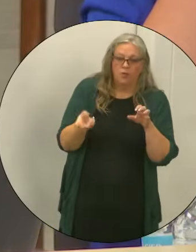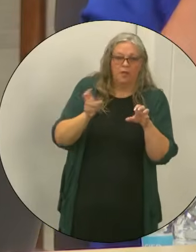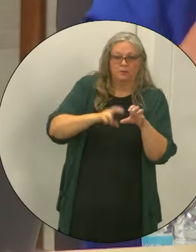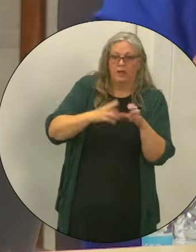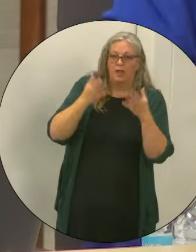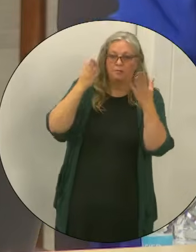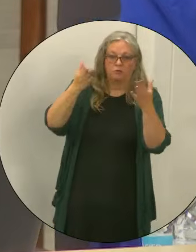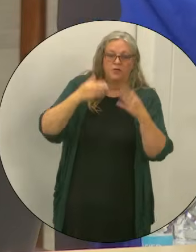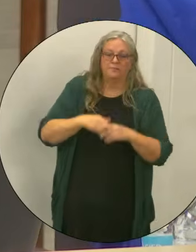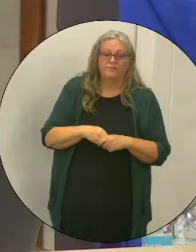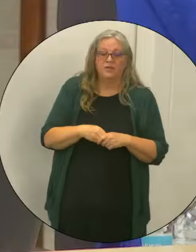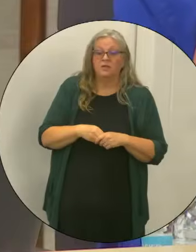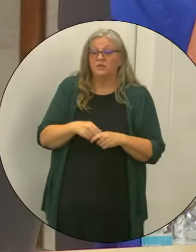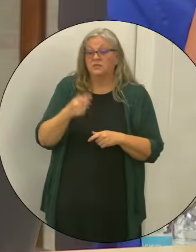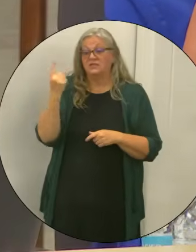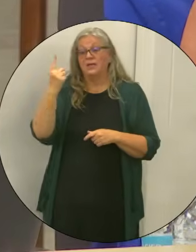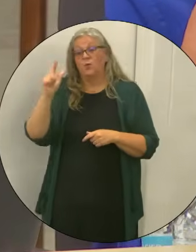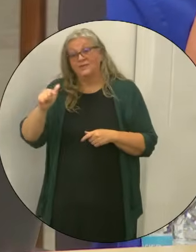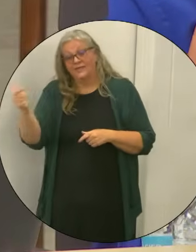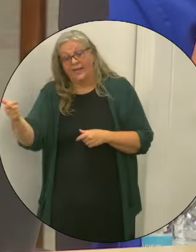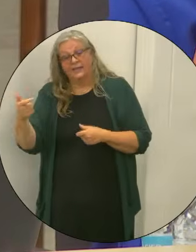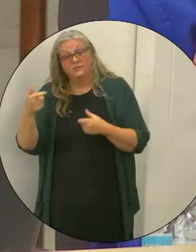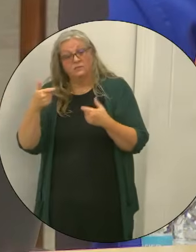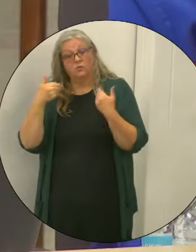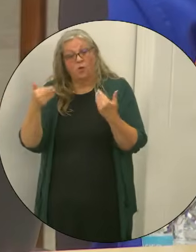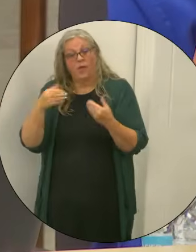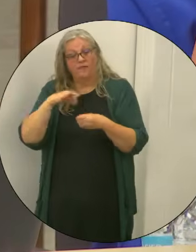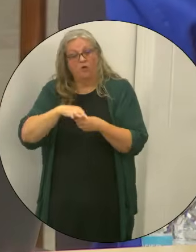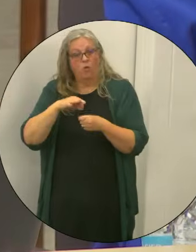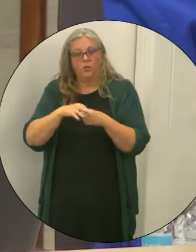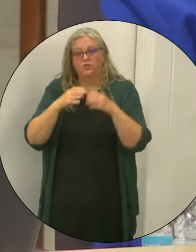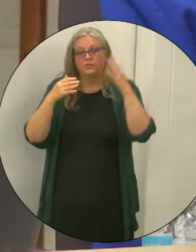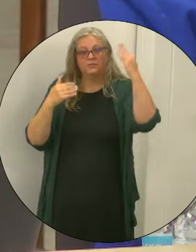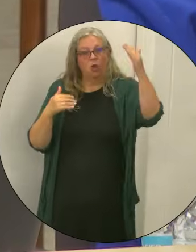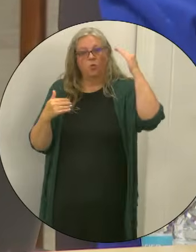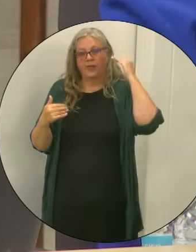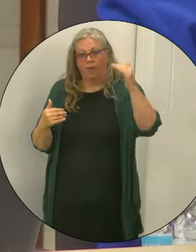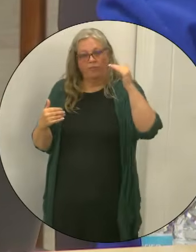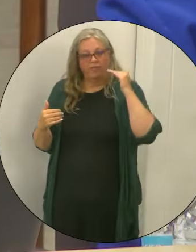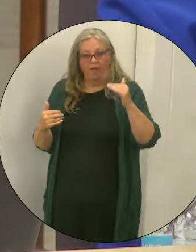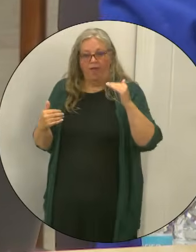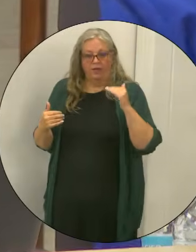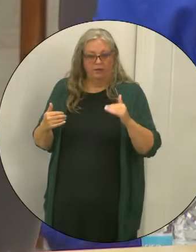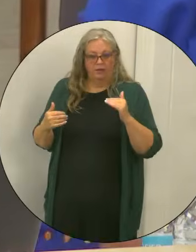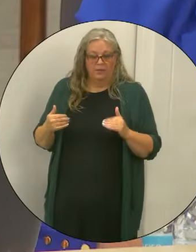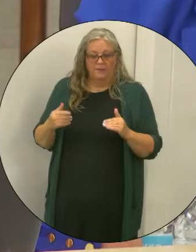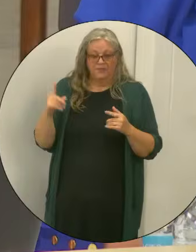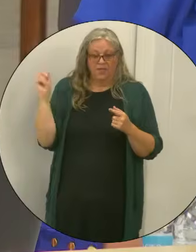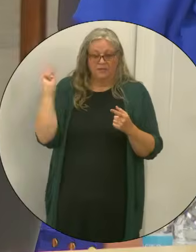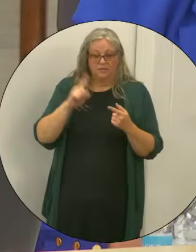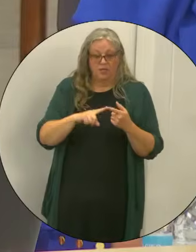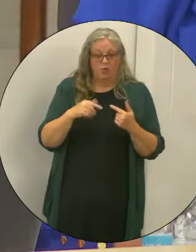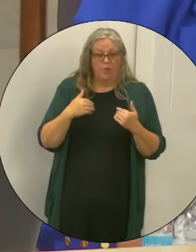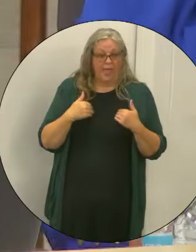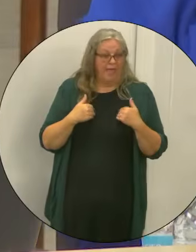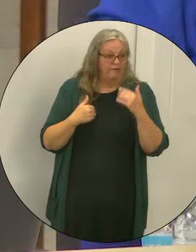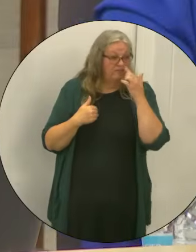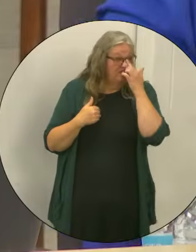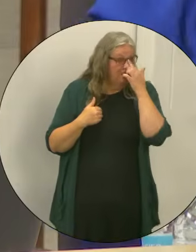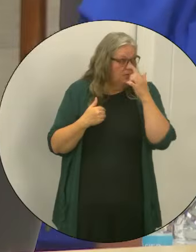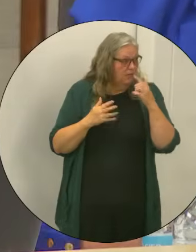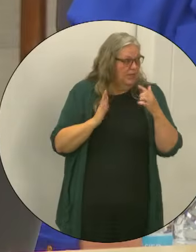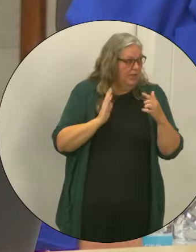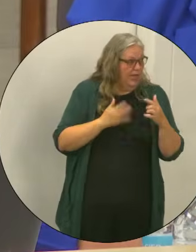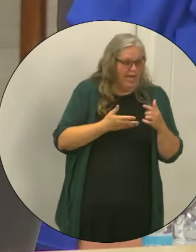motion. Somebody seconds, then we'll vote on it. And we'll just go down the line like that, okay, until we have our